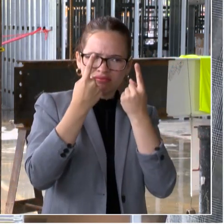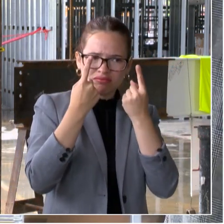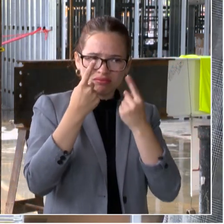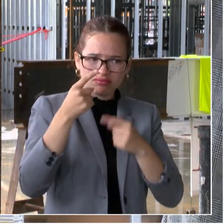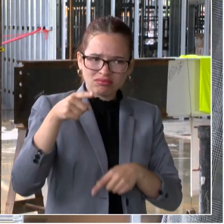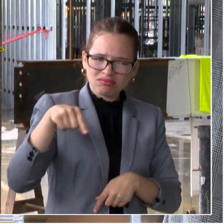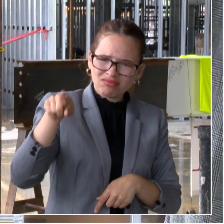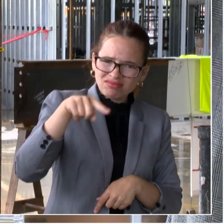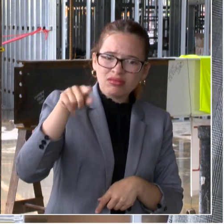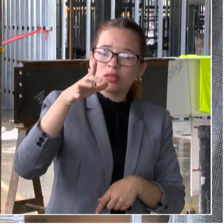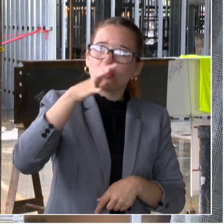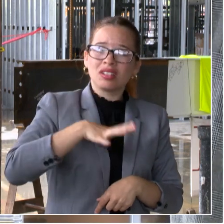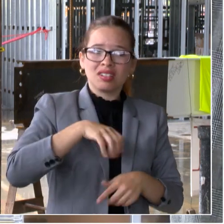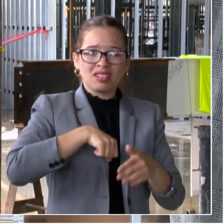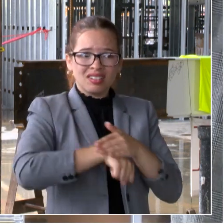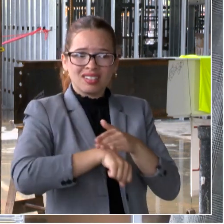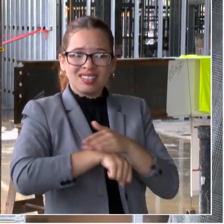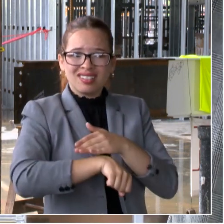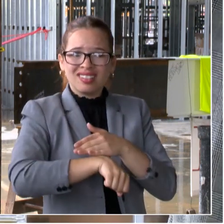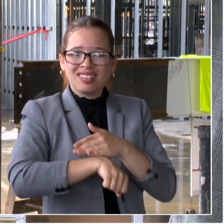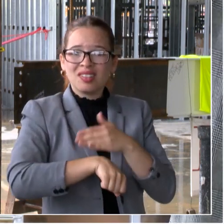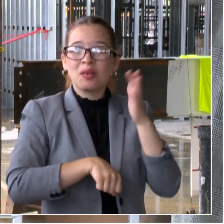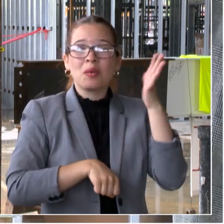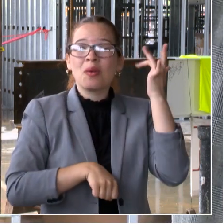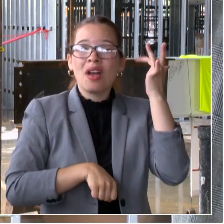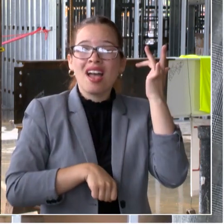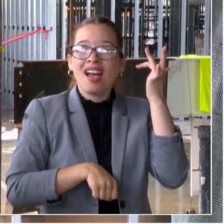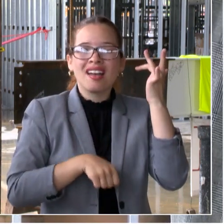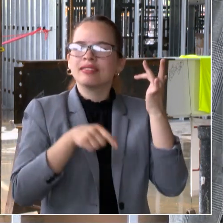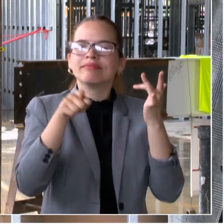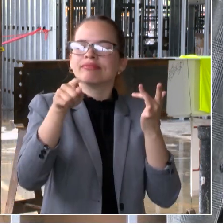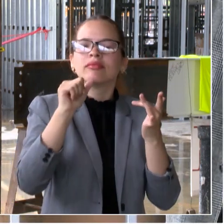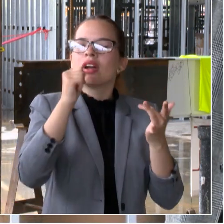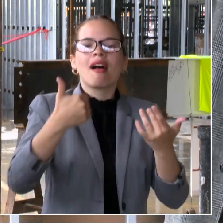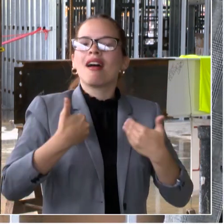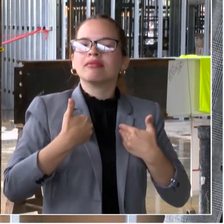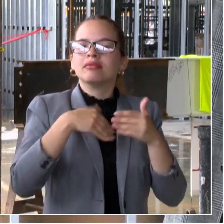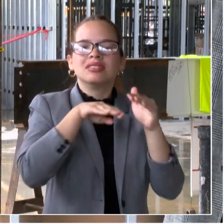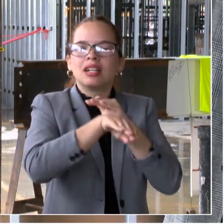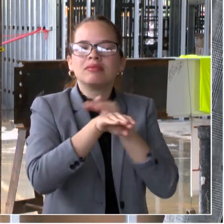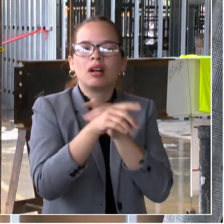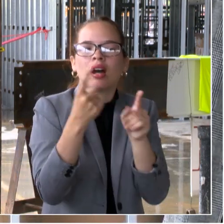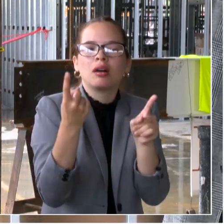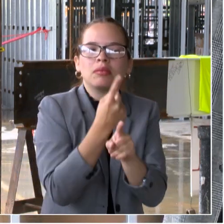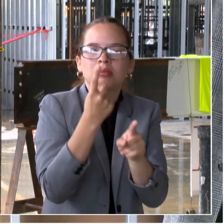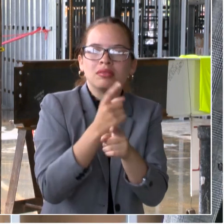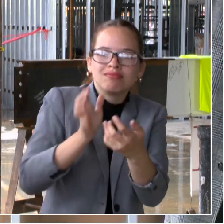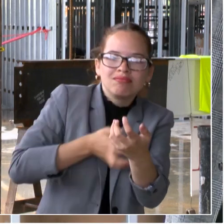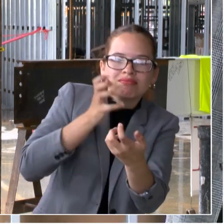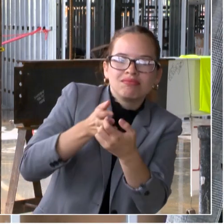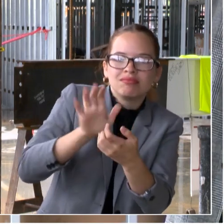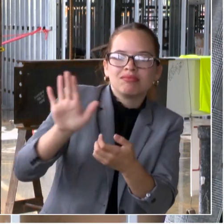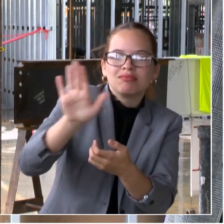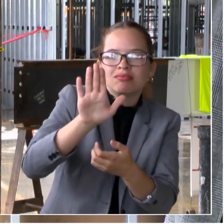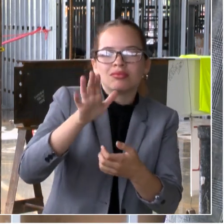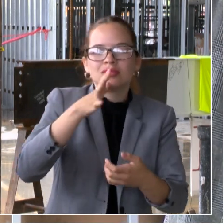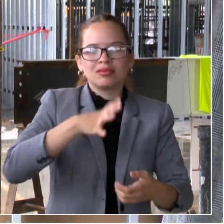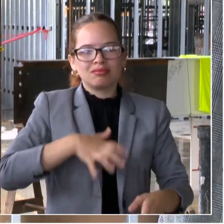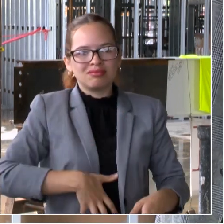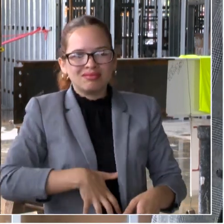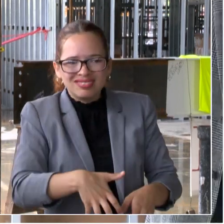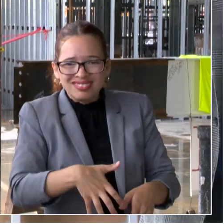amazing. So I believe it's because of the impact. And so over 650 people, workers, have touched